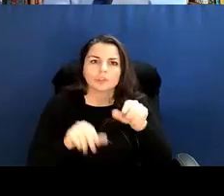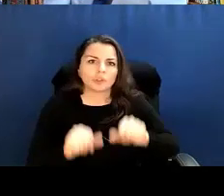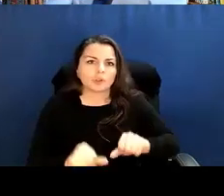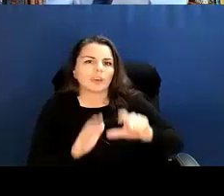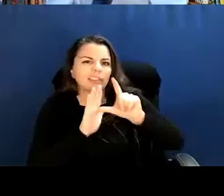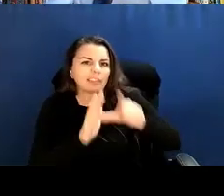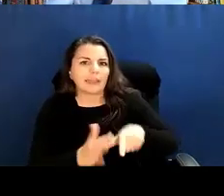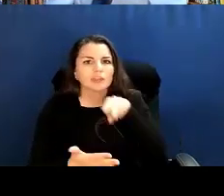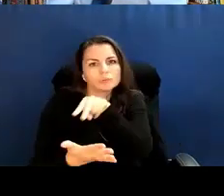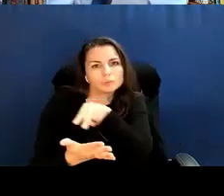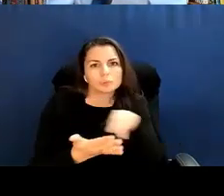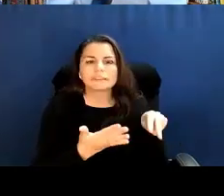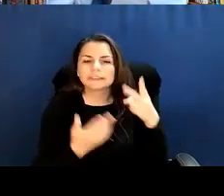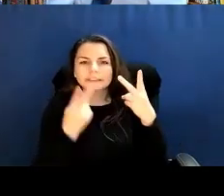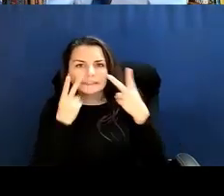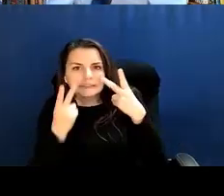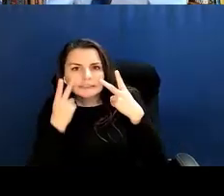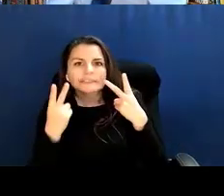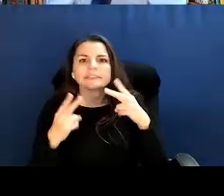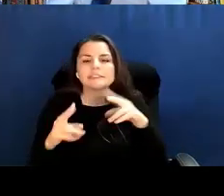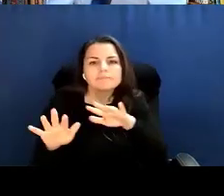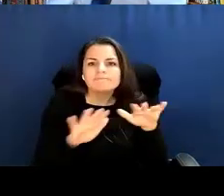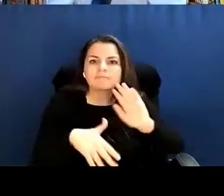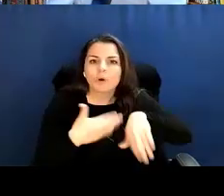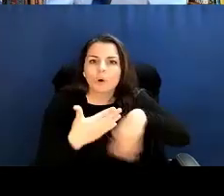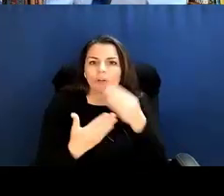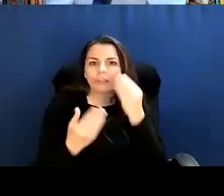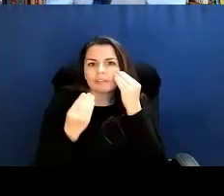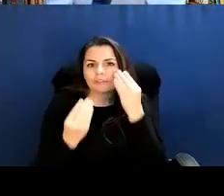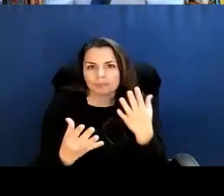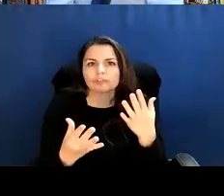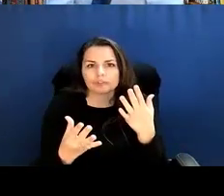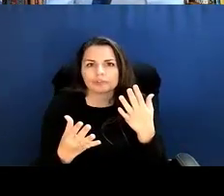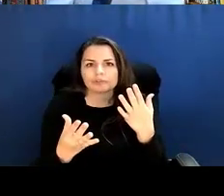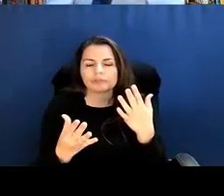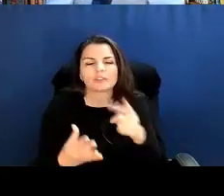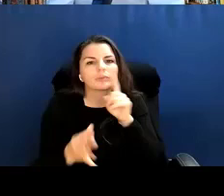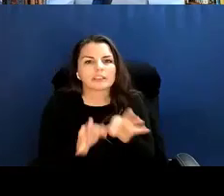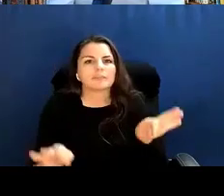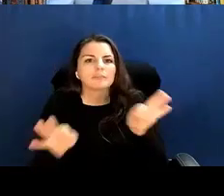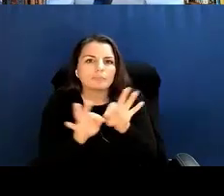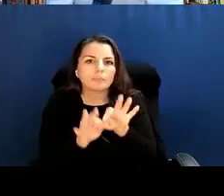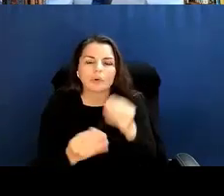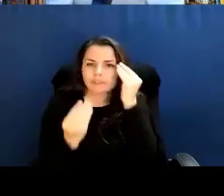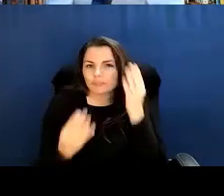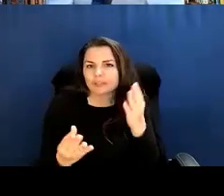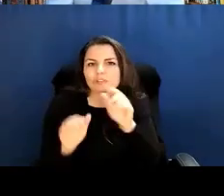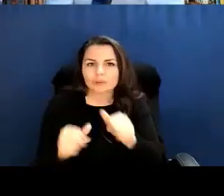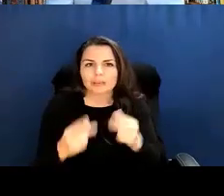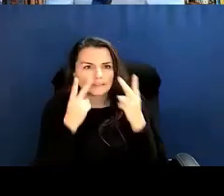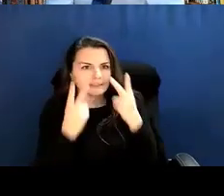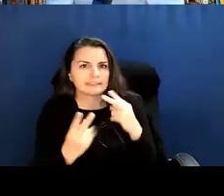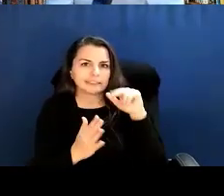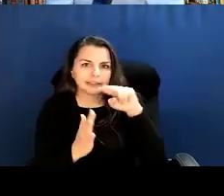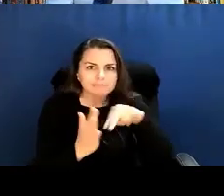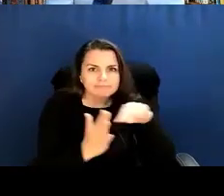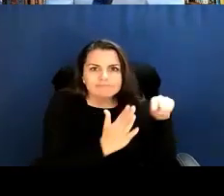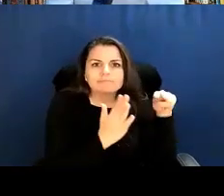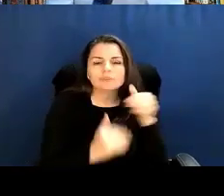go through the set and see pretty much everything that's kind of most important about these programs, even if we don't talk about